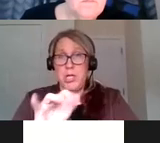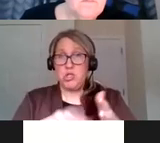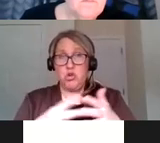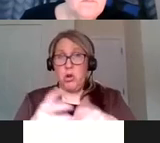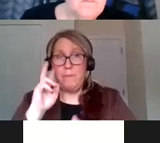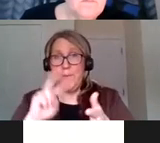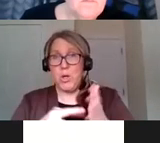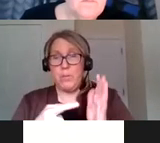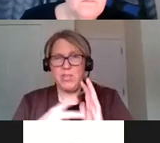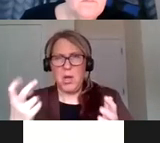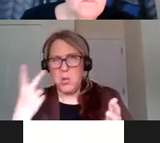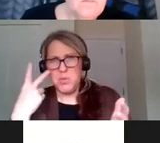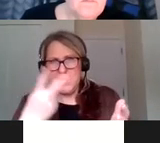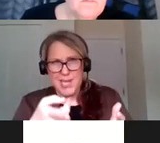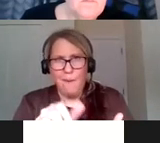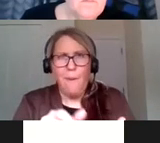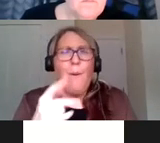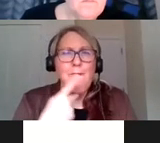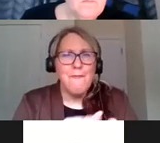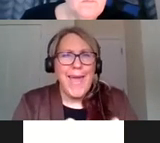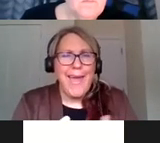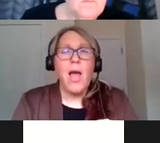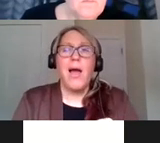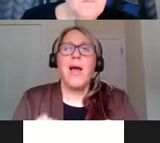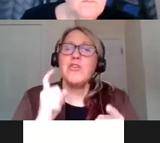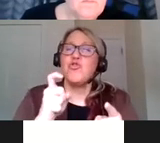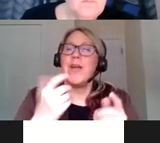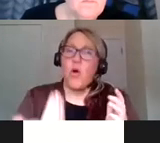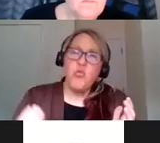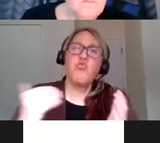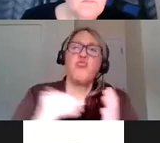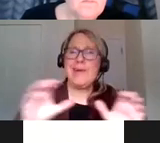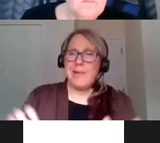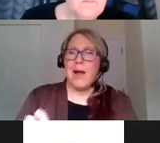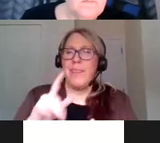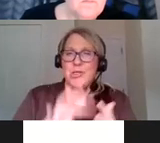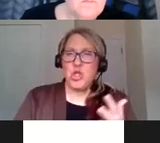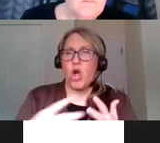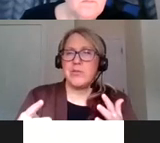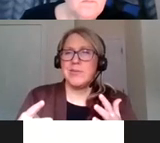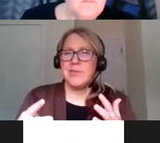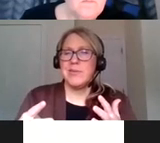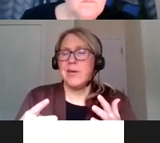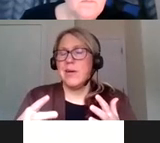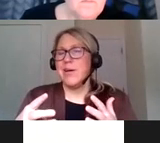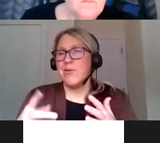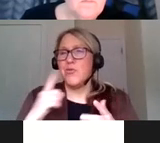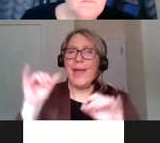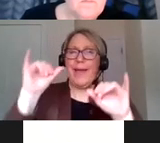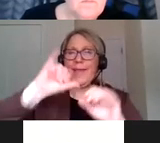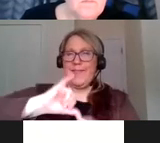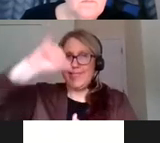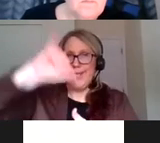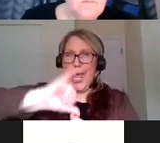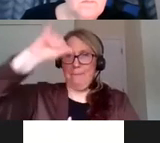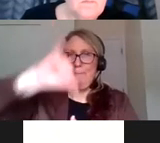so you can kind of see that fail. We really should have redone this chart or this table to be the same as the one